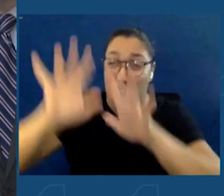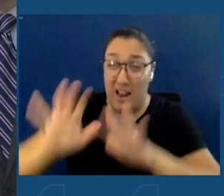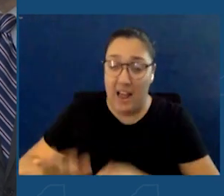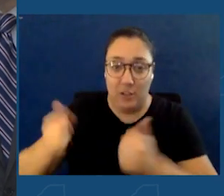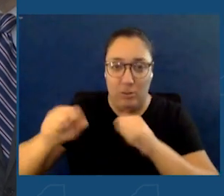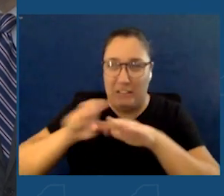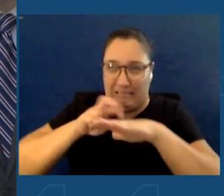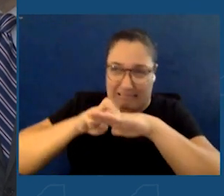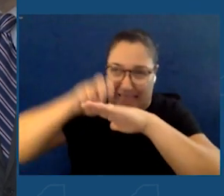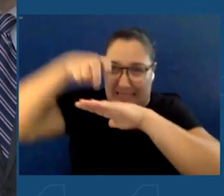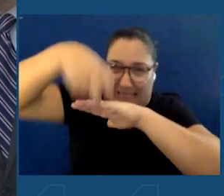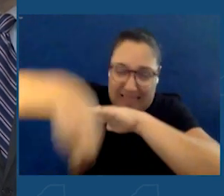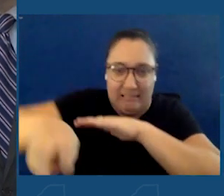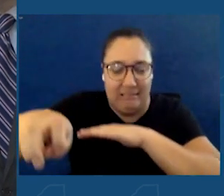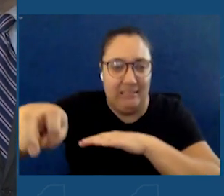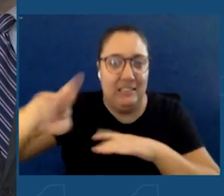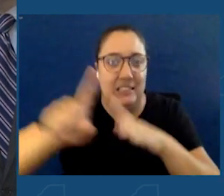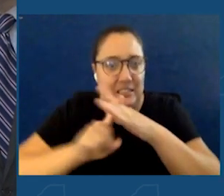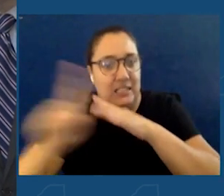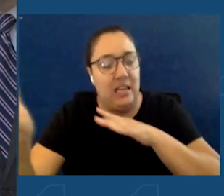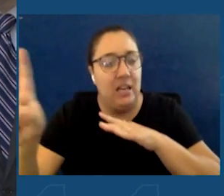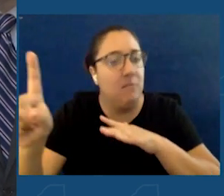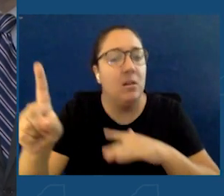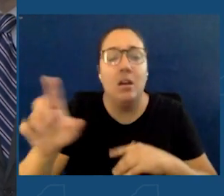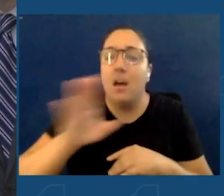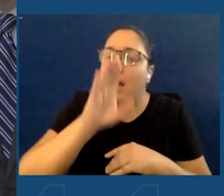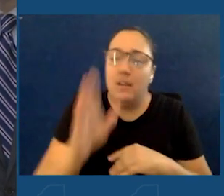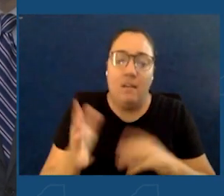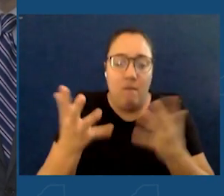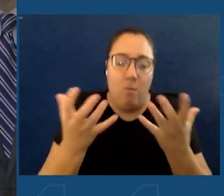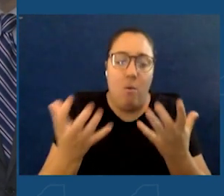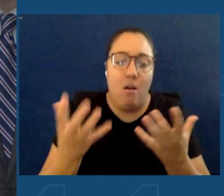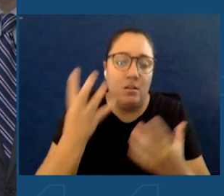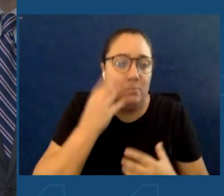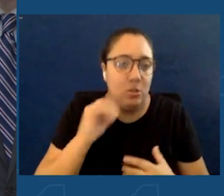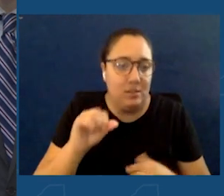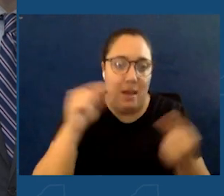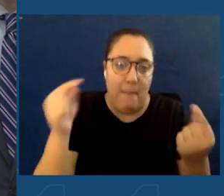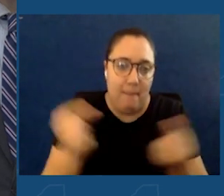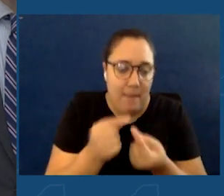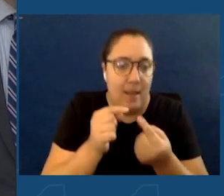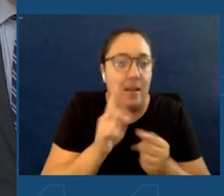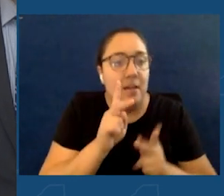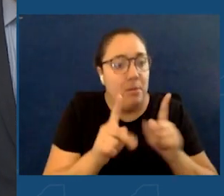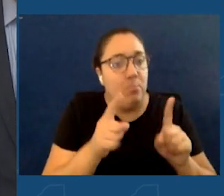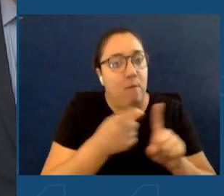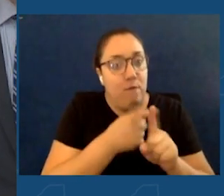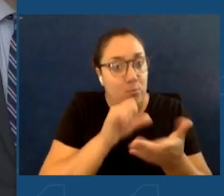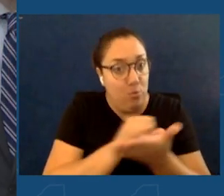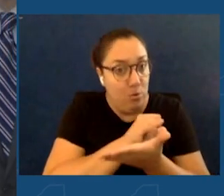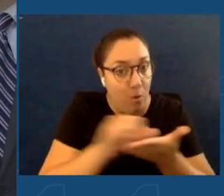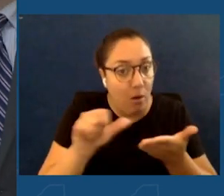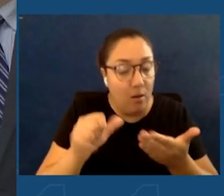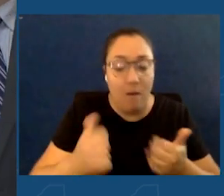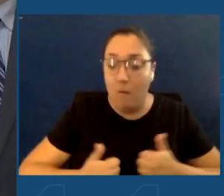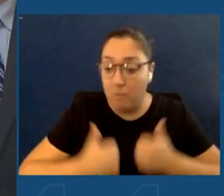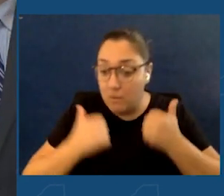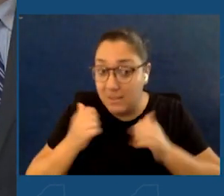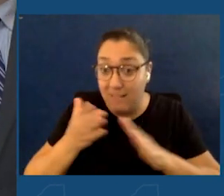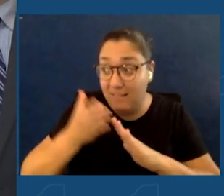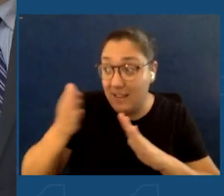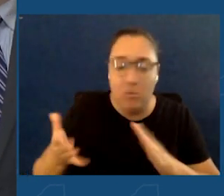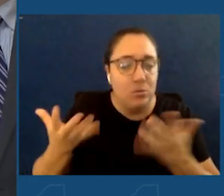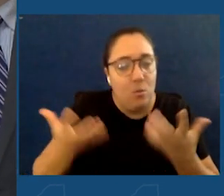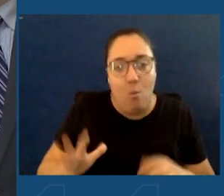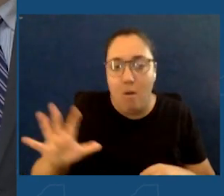want to witness the pain that the New Yorkers, our residents, our neighbors had to experience because they